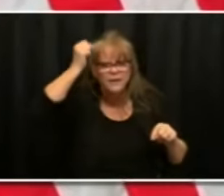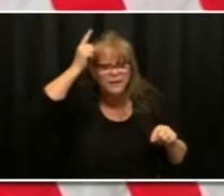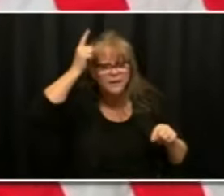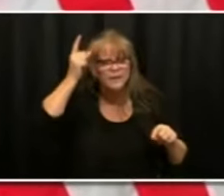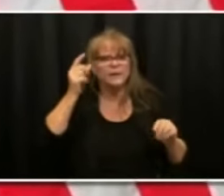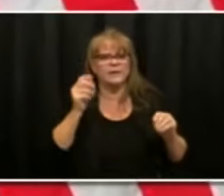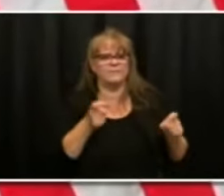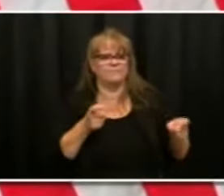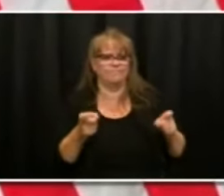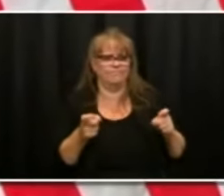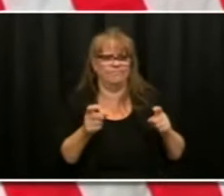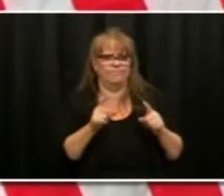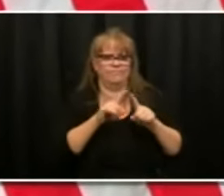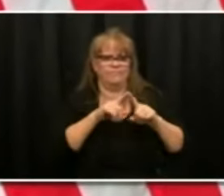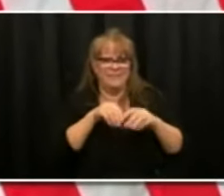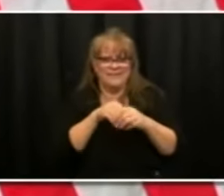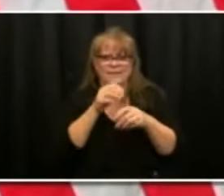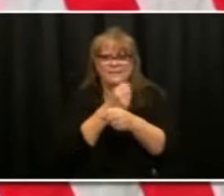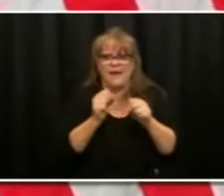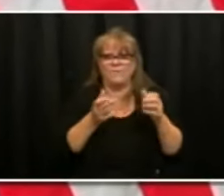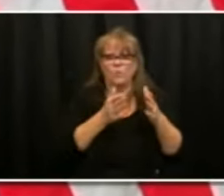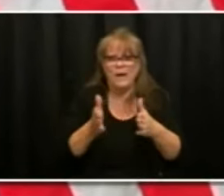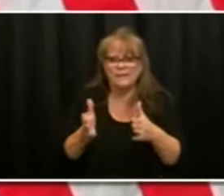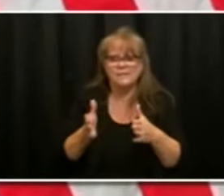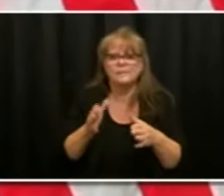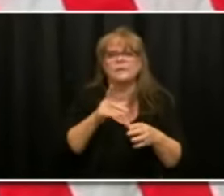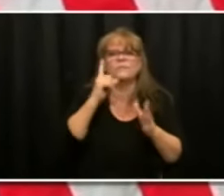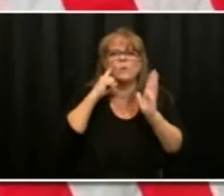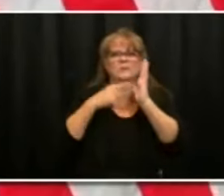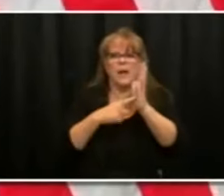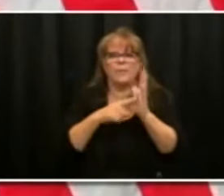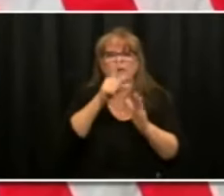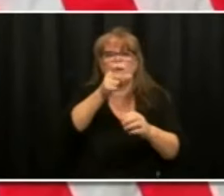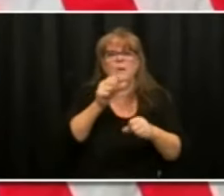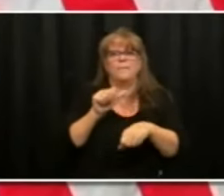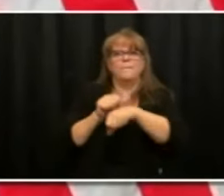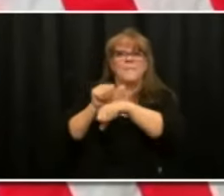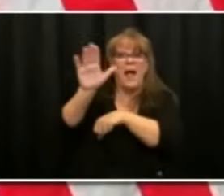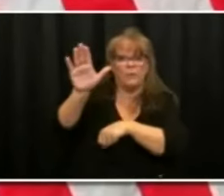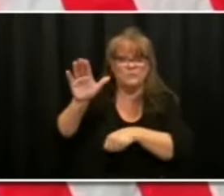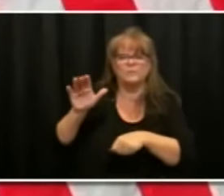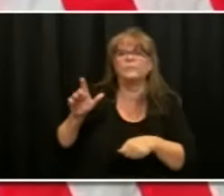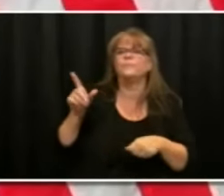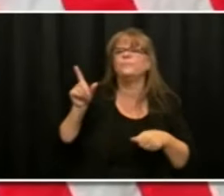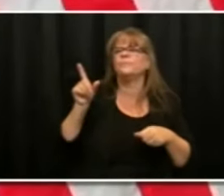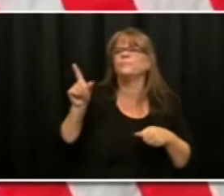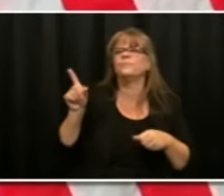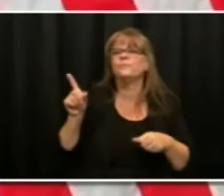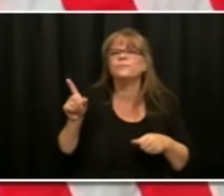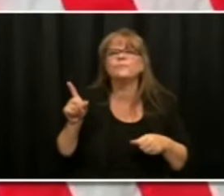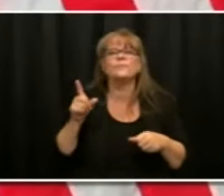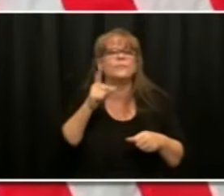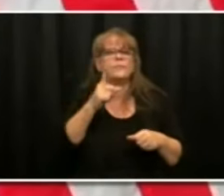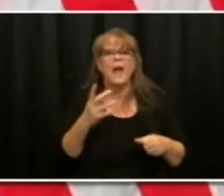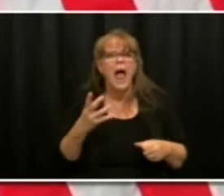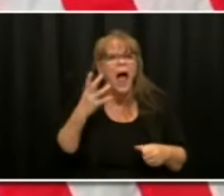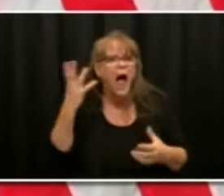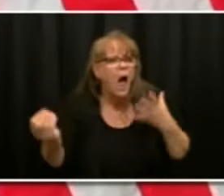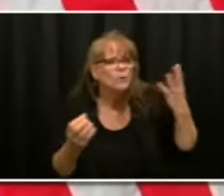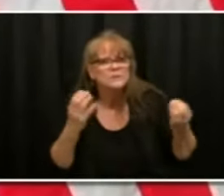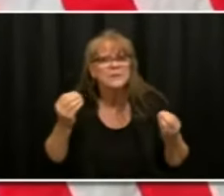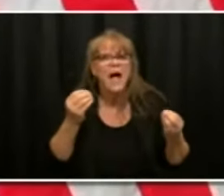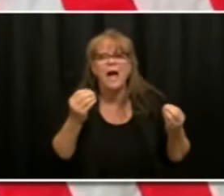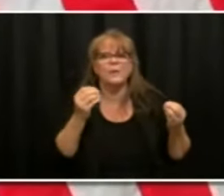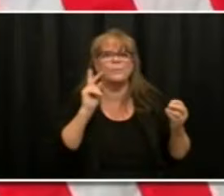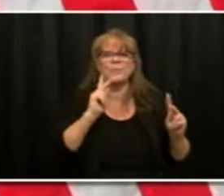a minimal aspect of it. It's easier to do that in the outdoors on the mountain, but also off the mountain and how we provide a safe experience in